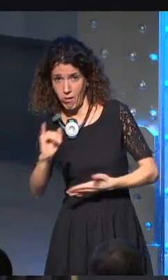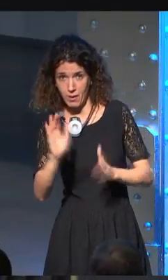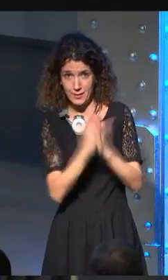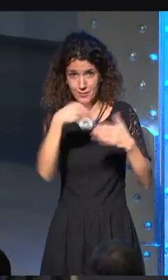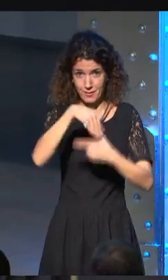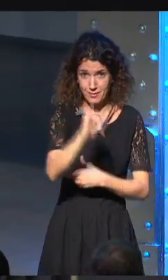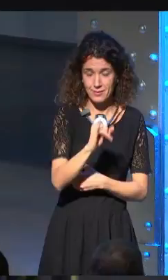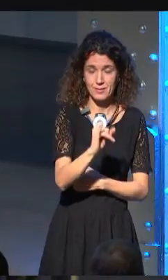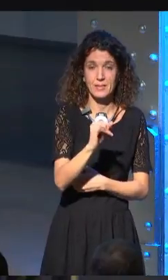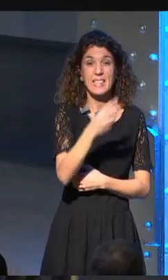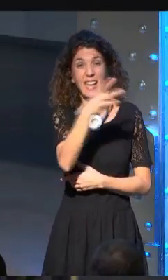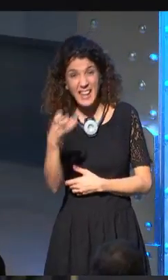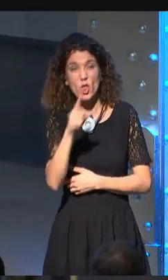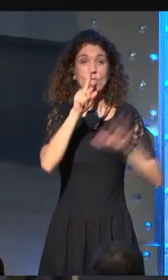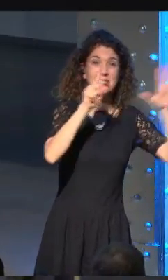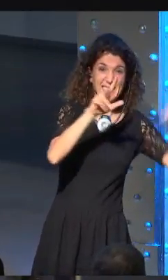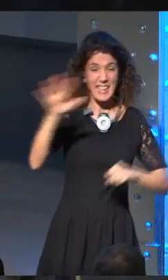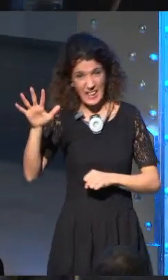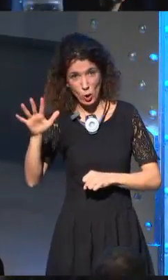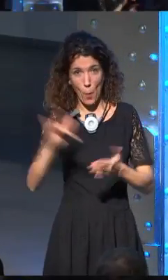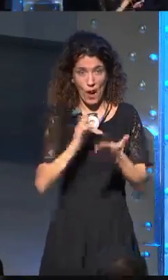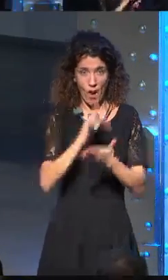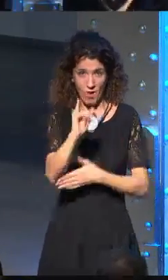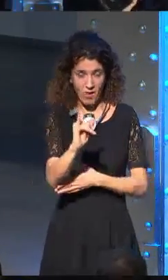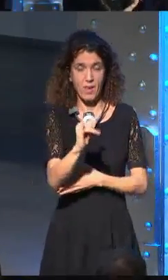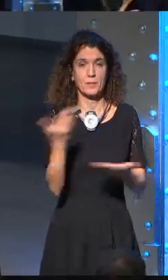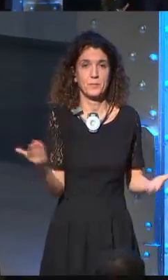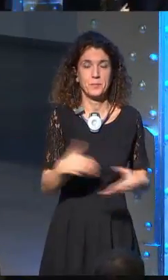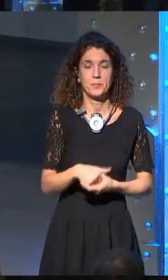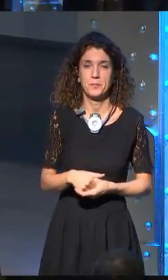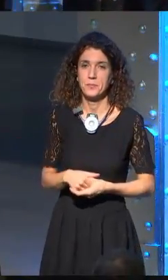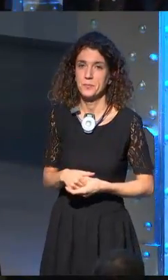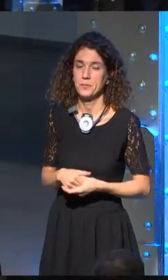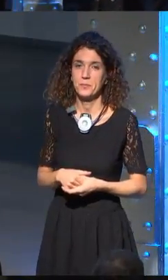Or 365 in this version. No parece...